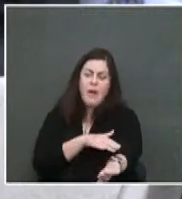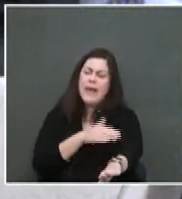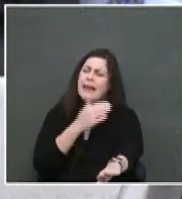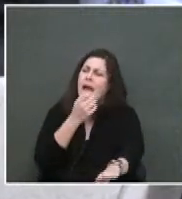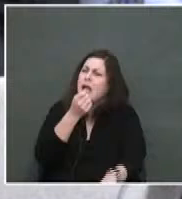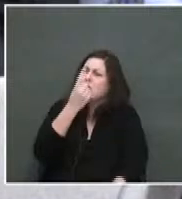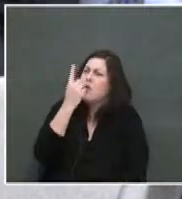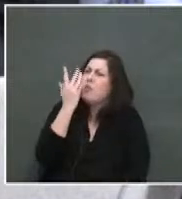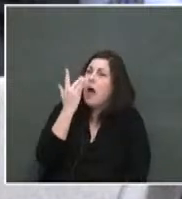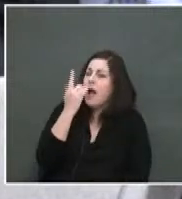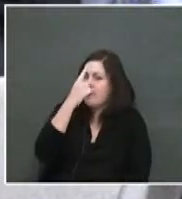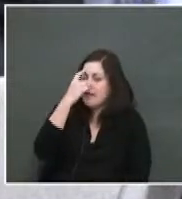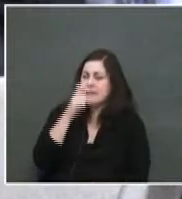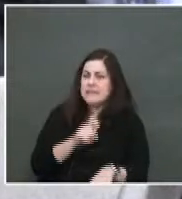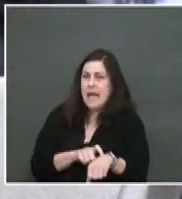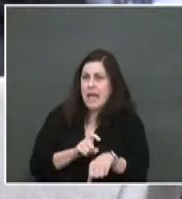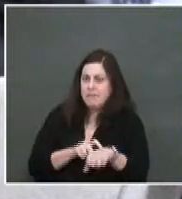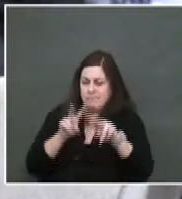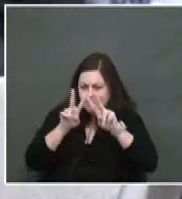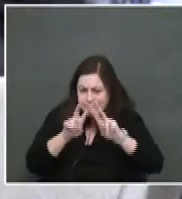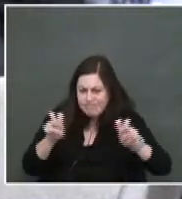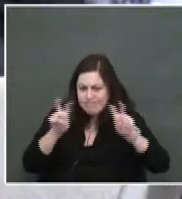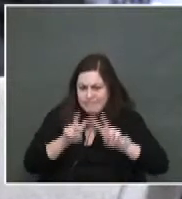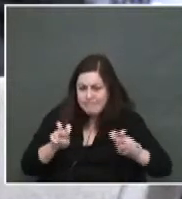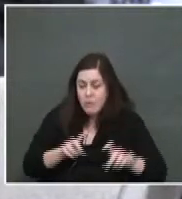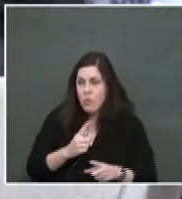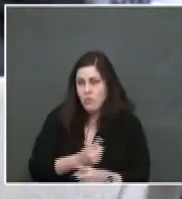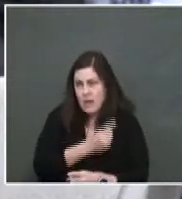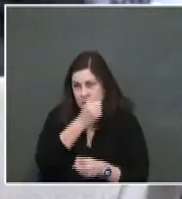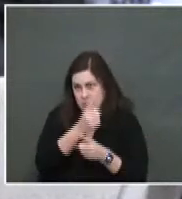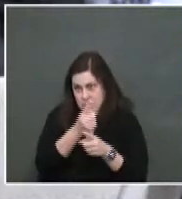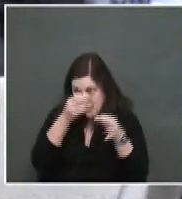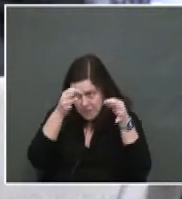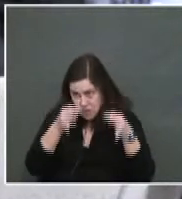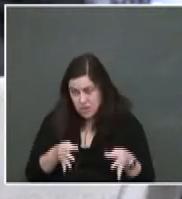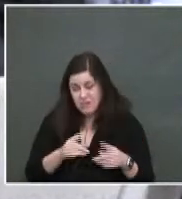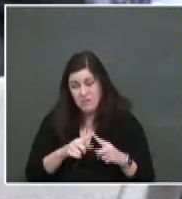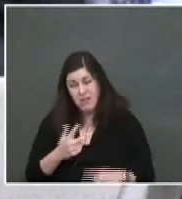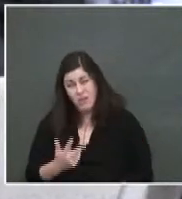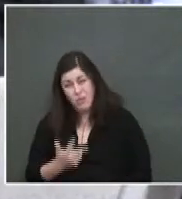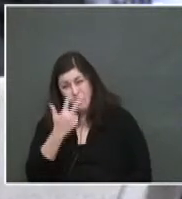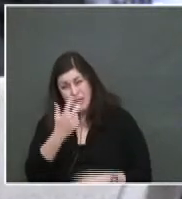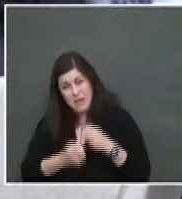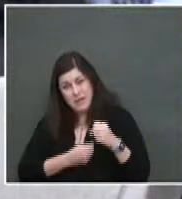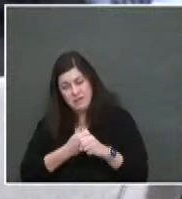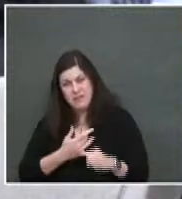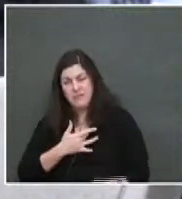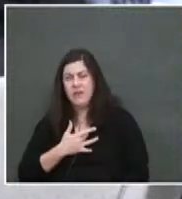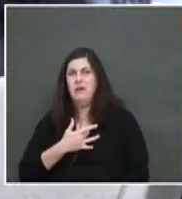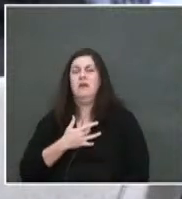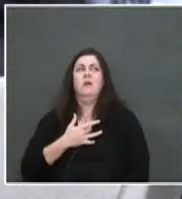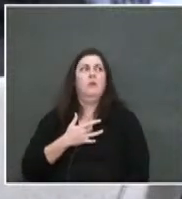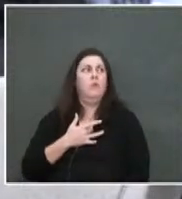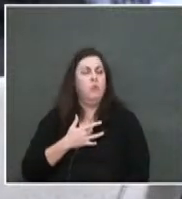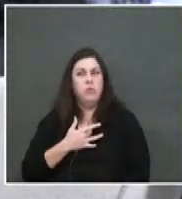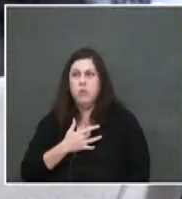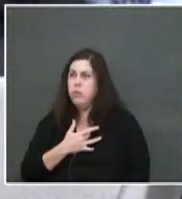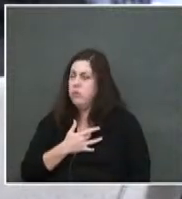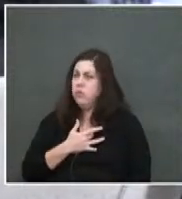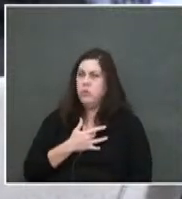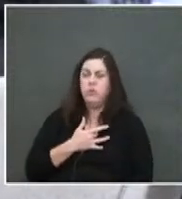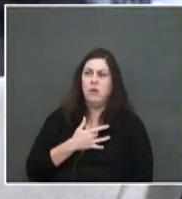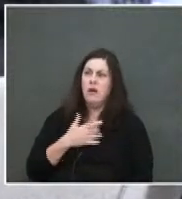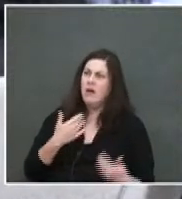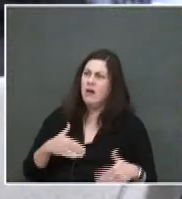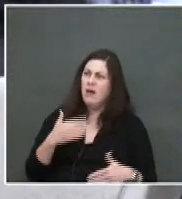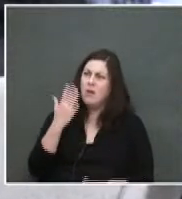right. But 3 years it kind of shocks the conscience, right? When we can accomplish all those other things